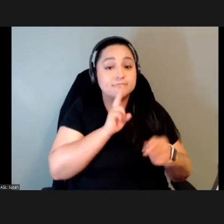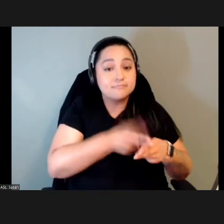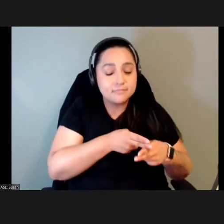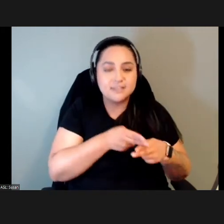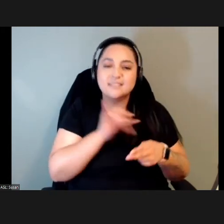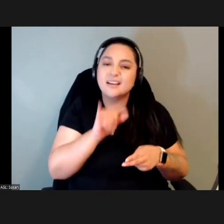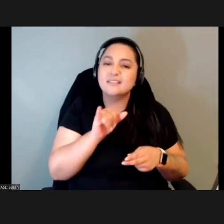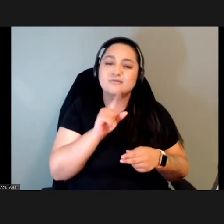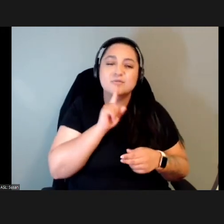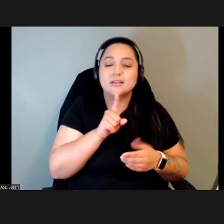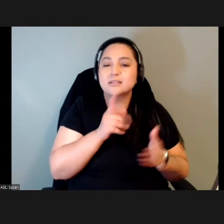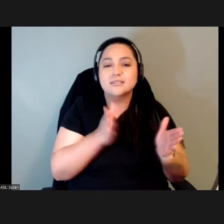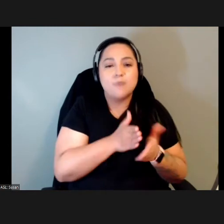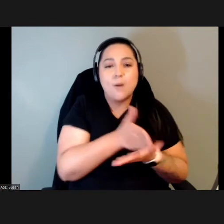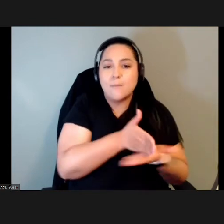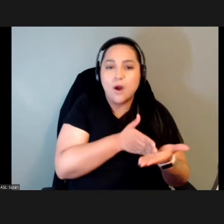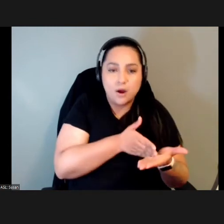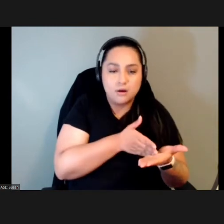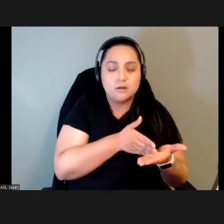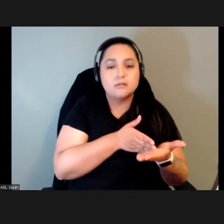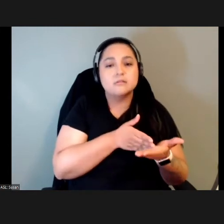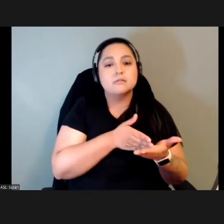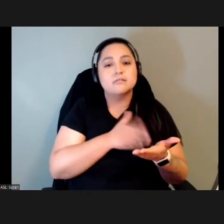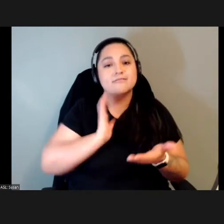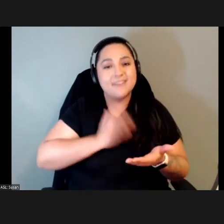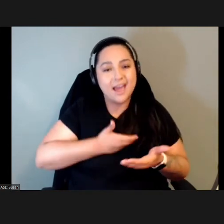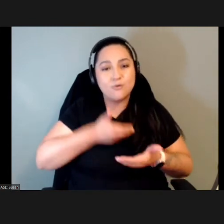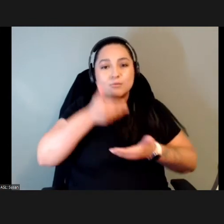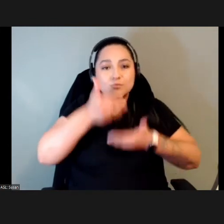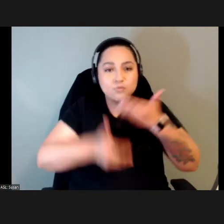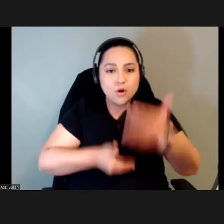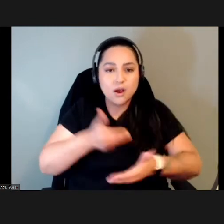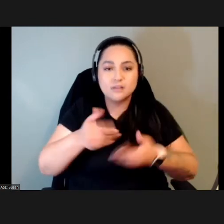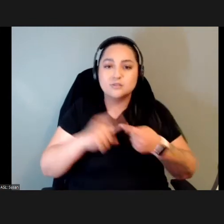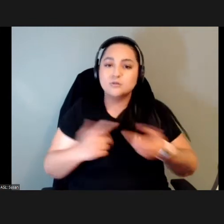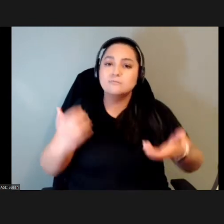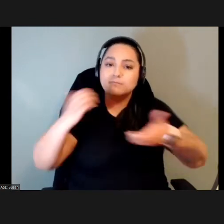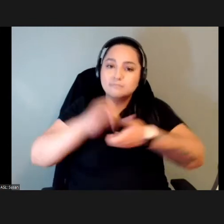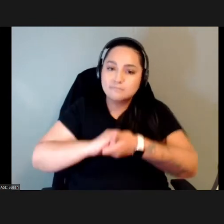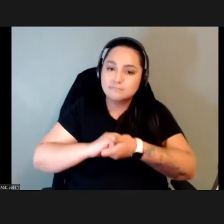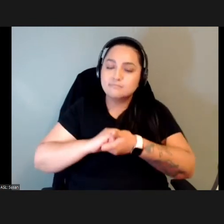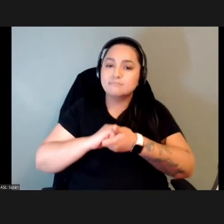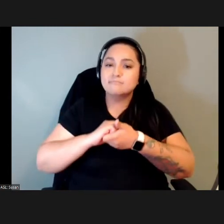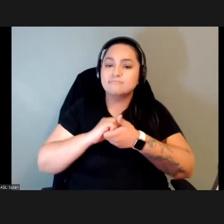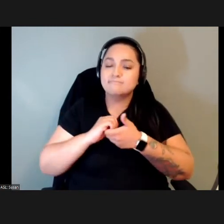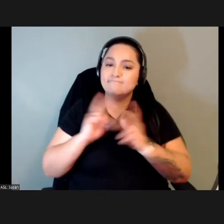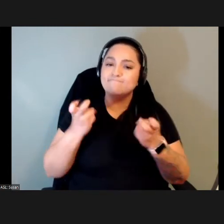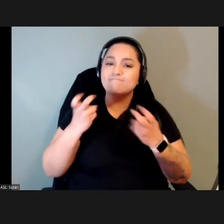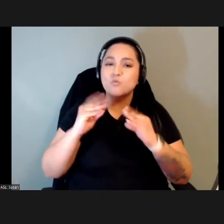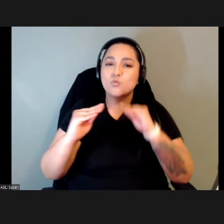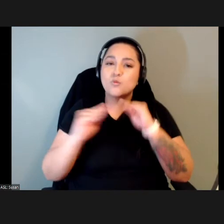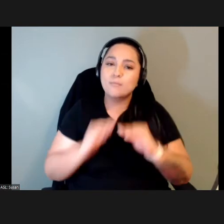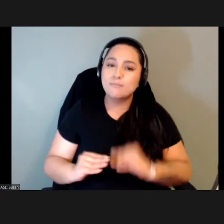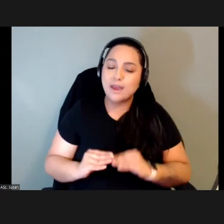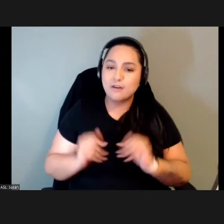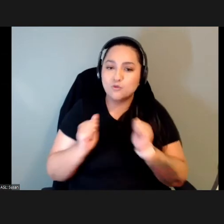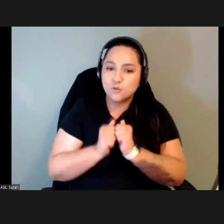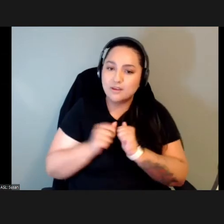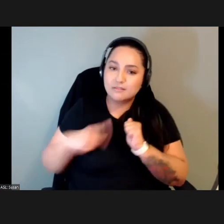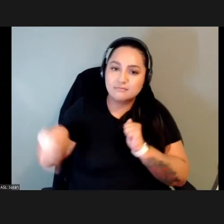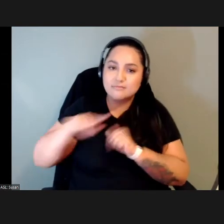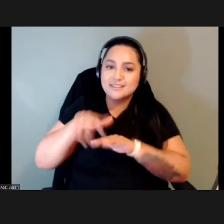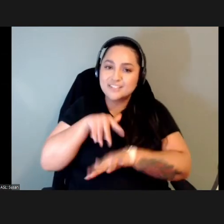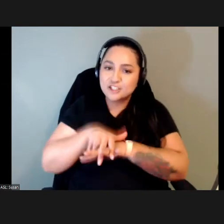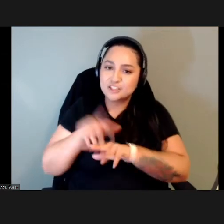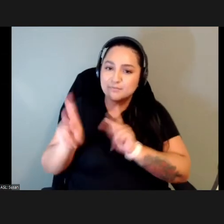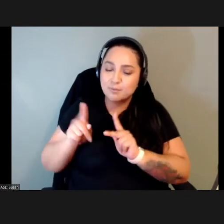ongoing process of repair with Indigenous people who are the original stewards of this land and whose exclusion